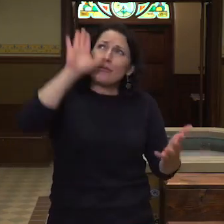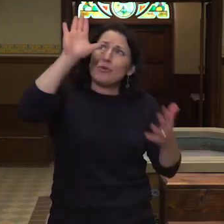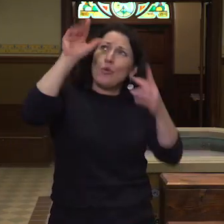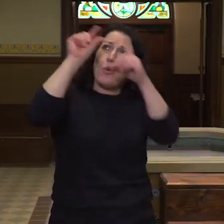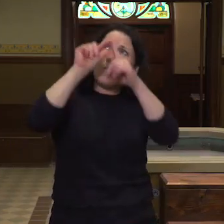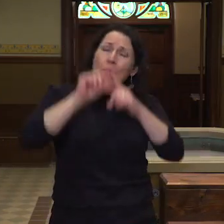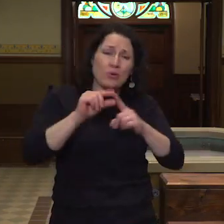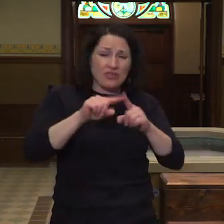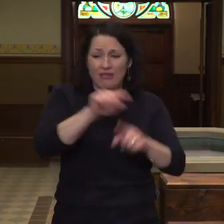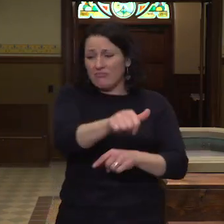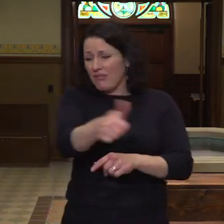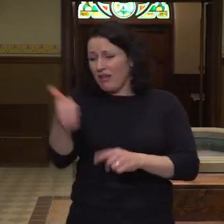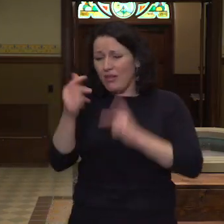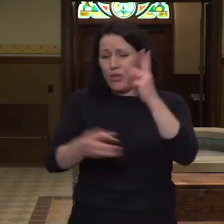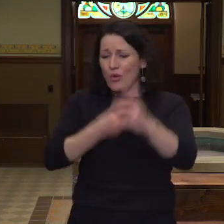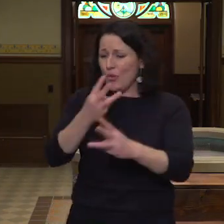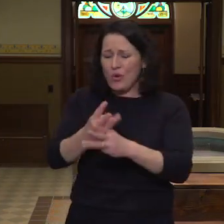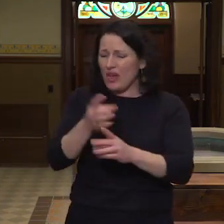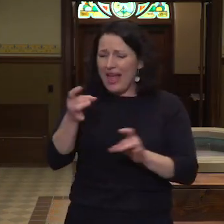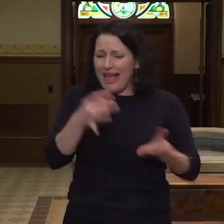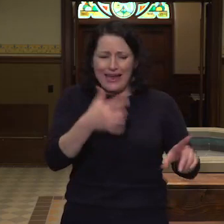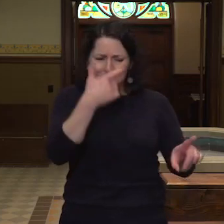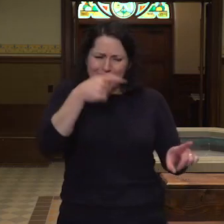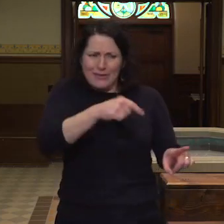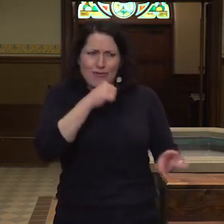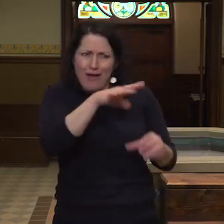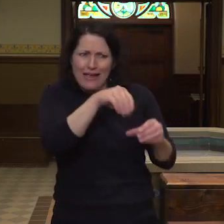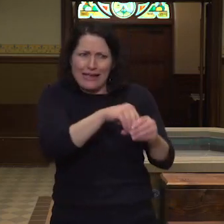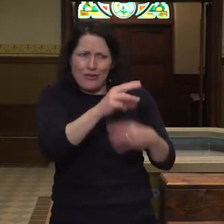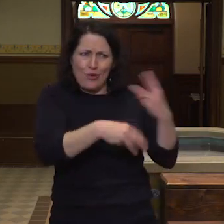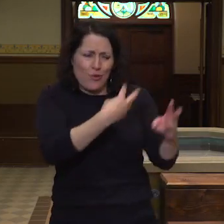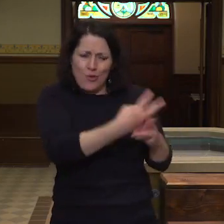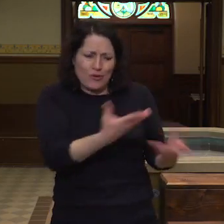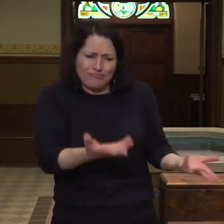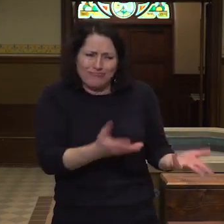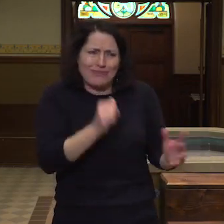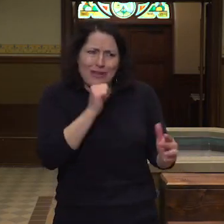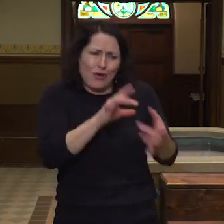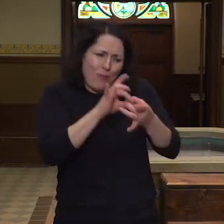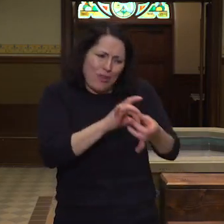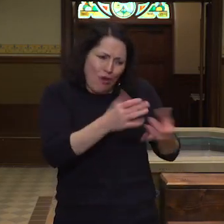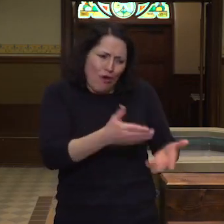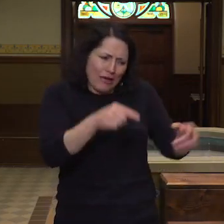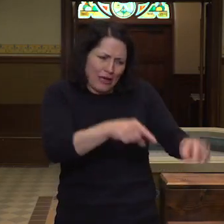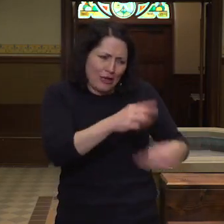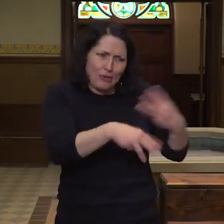them, because they do not belong to the world any more than I belong to the world.